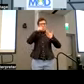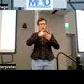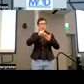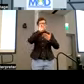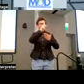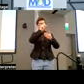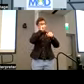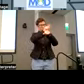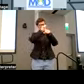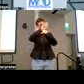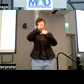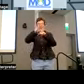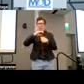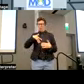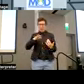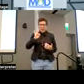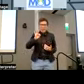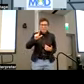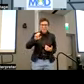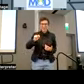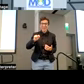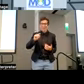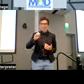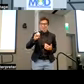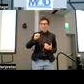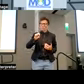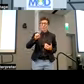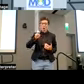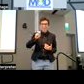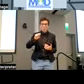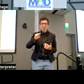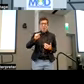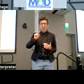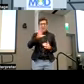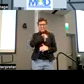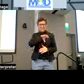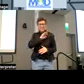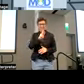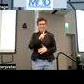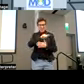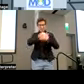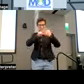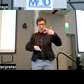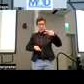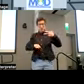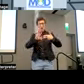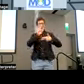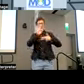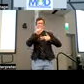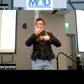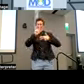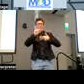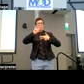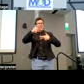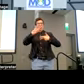the banks. And at the end of the day, we had fleet, sovereign bank and citizens right here in Massachusetts fleet was the first bank outside of California